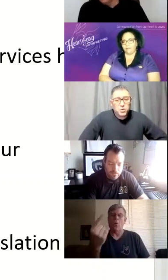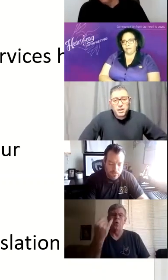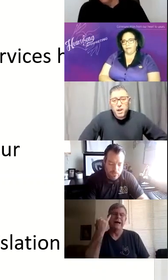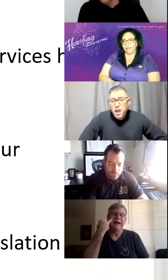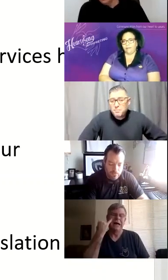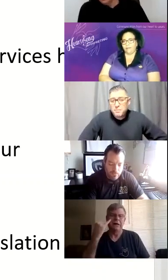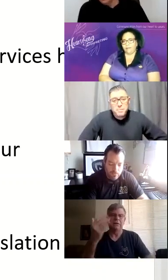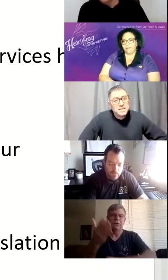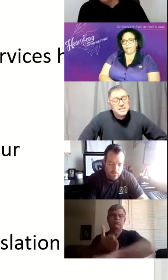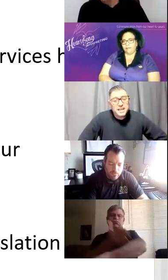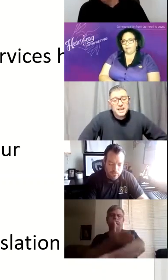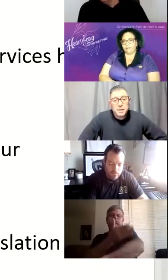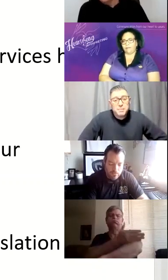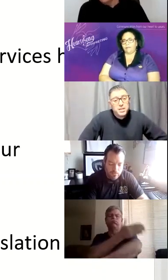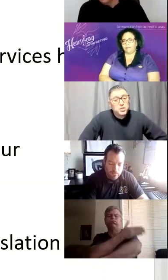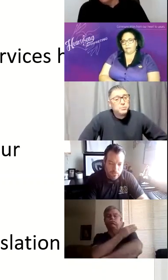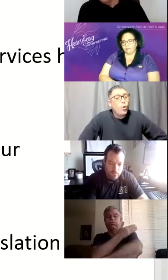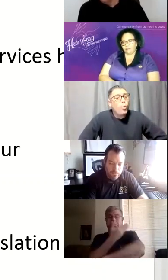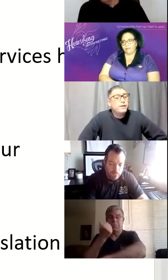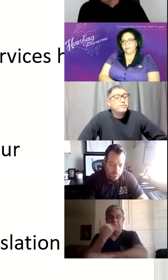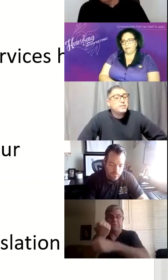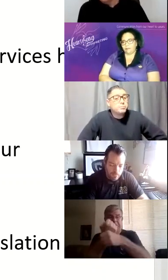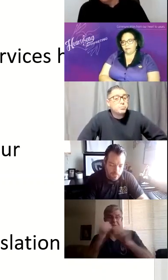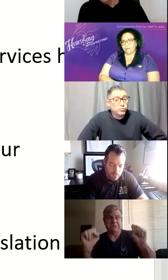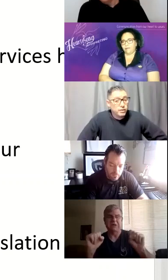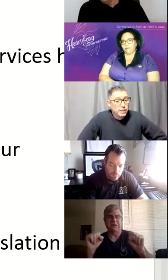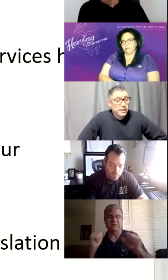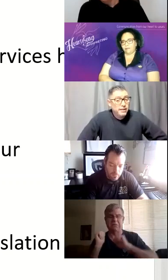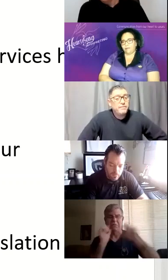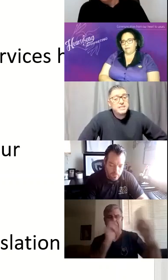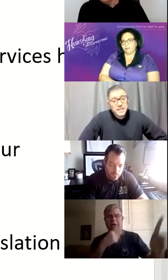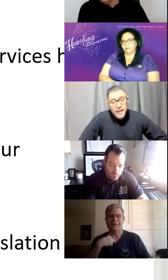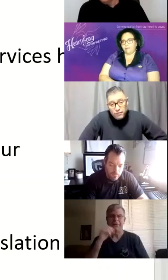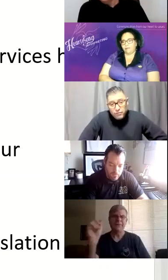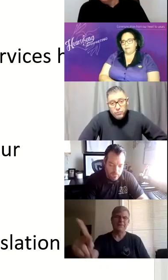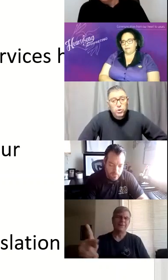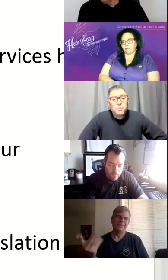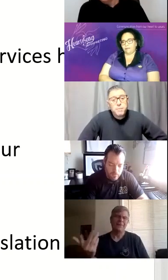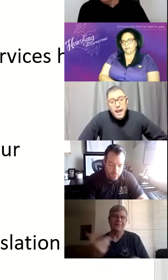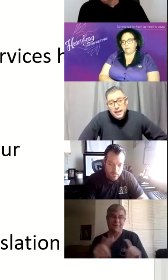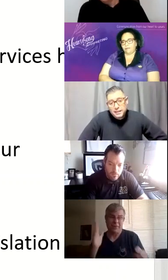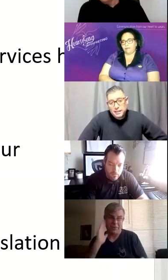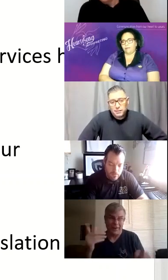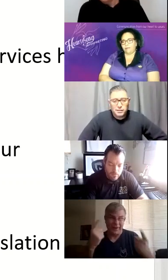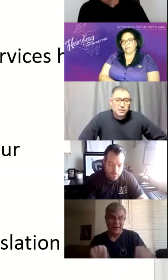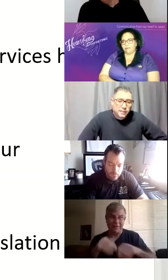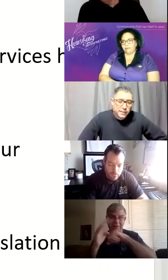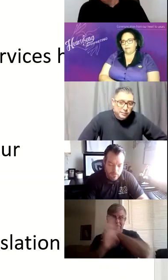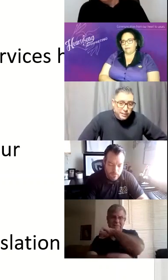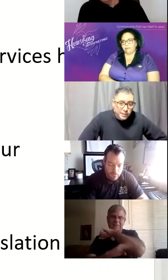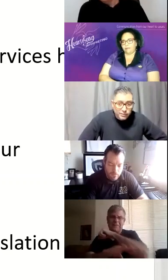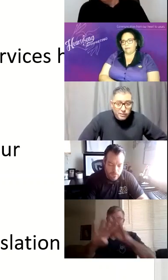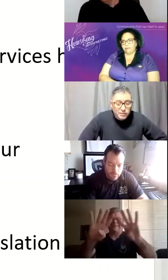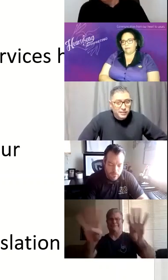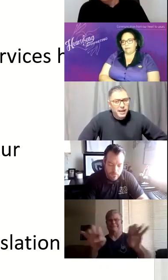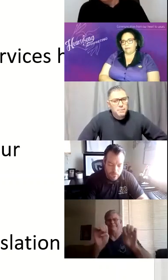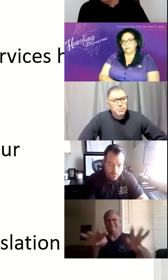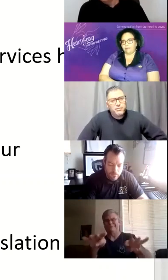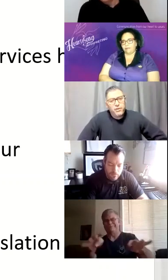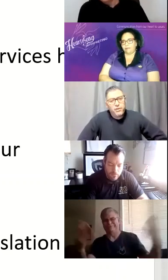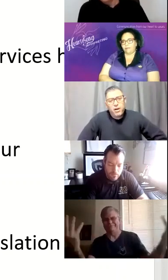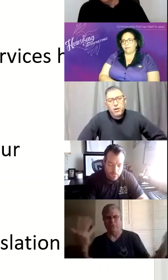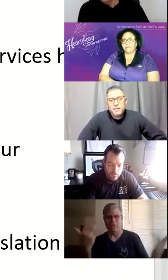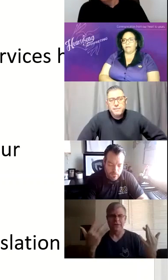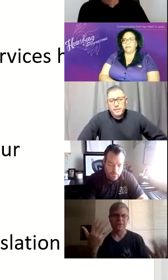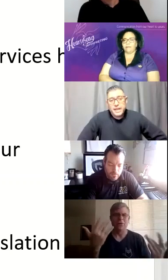what's going on. My boss told me only if things improve. If it's safe, we'll go back. And I'm like, whatever. Is it going to happen